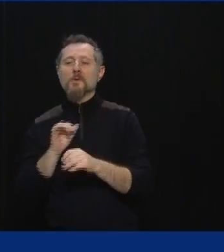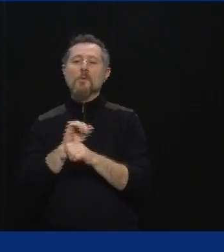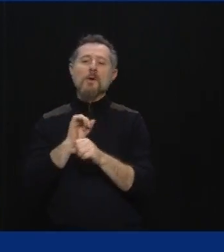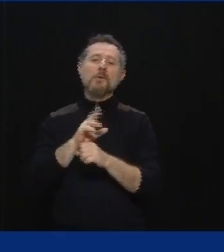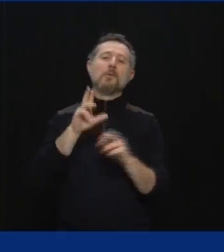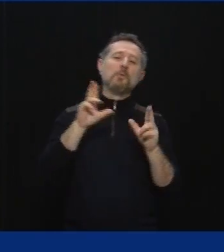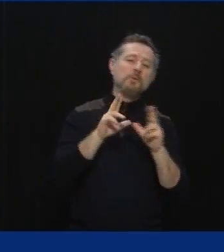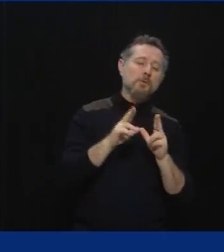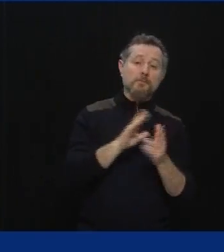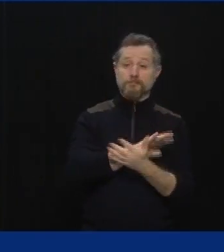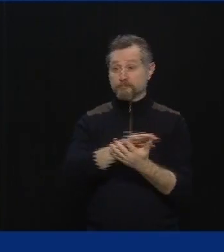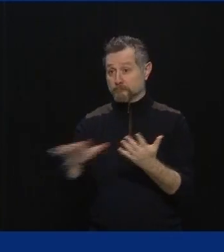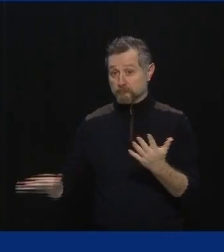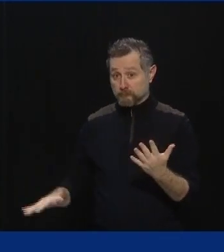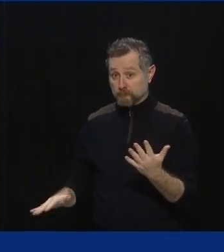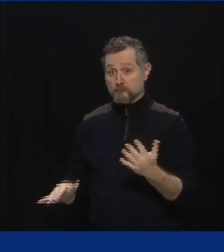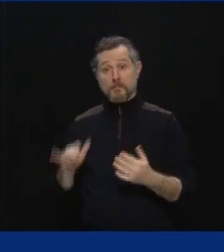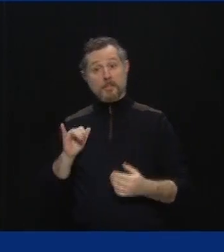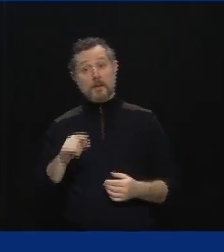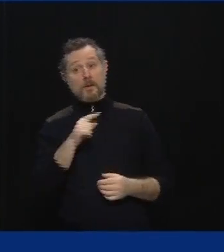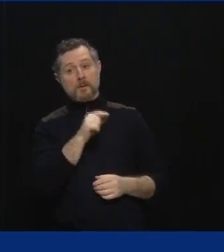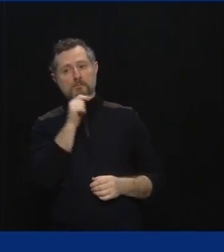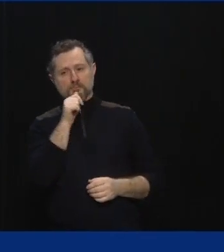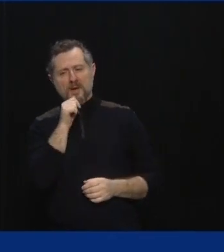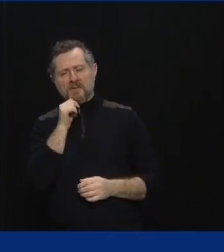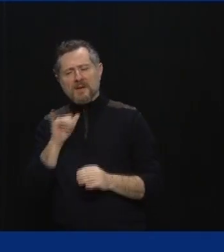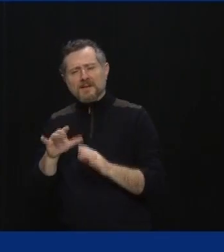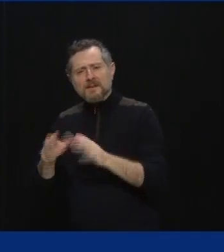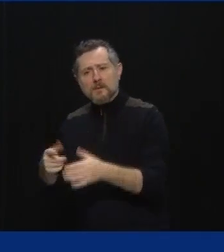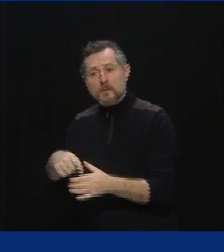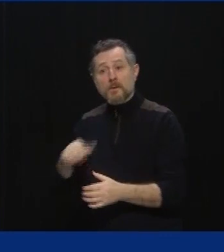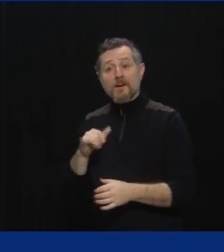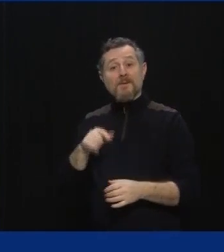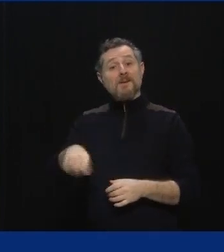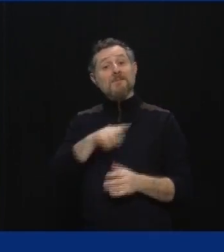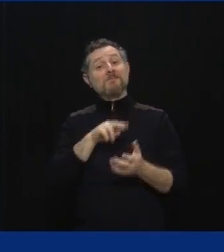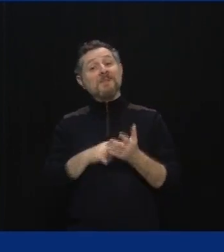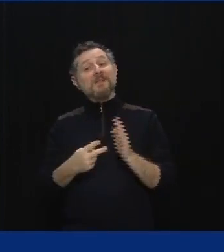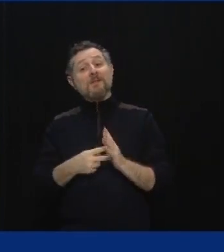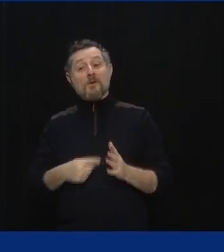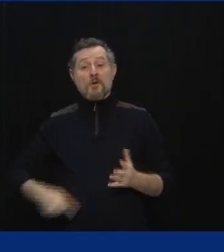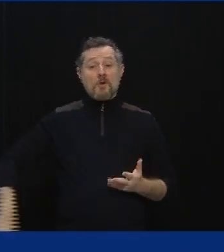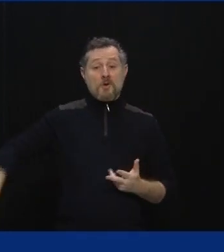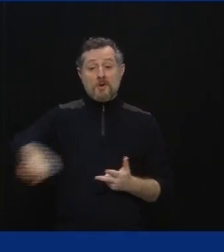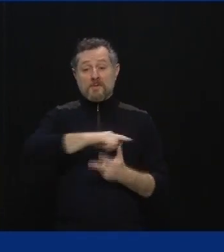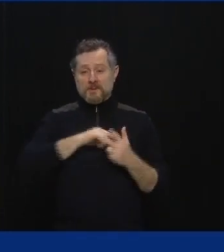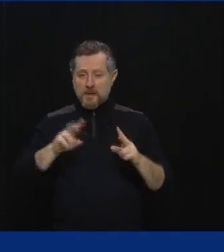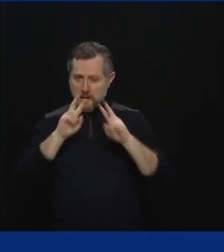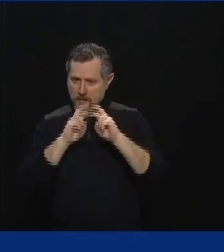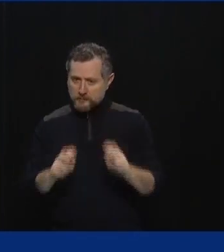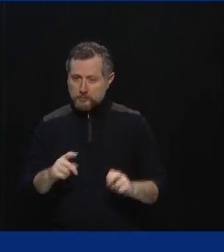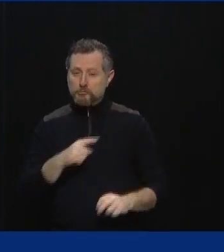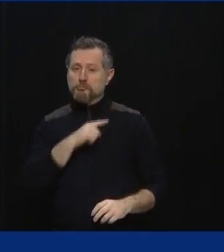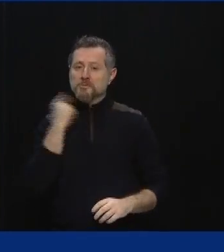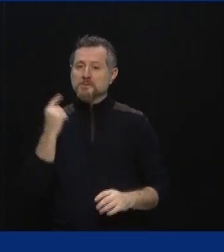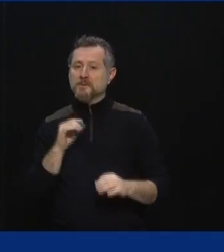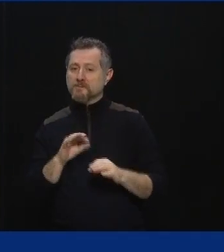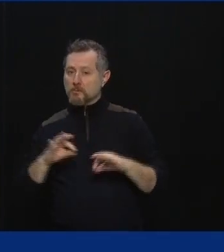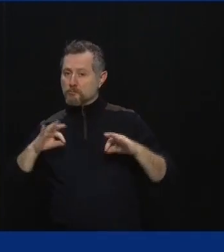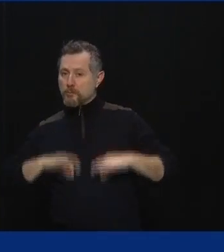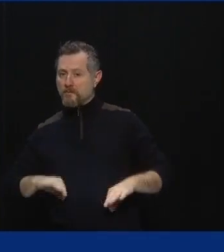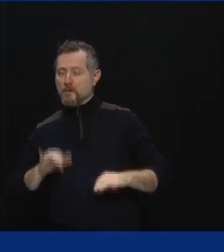workers across the private sector, your assessment of risk and return is